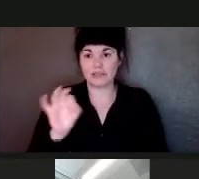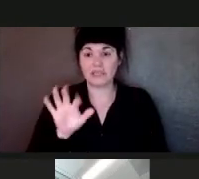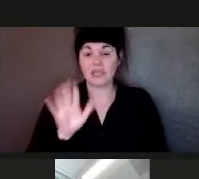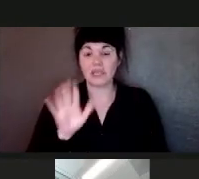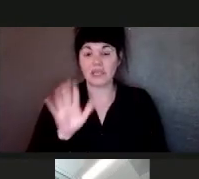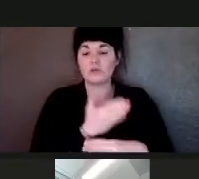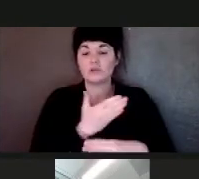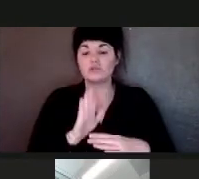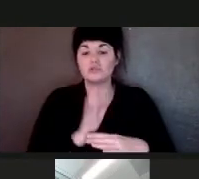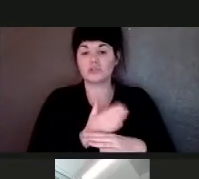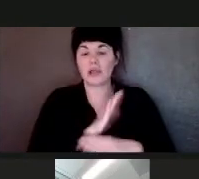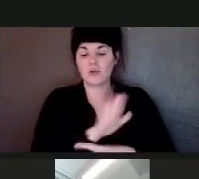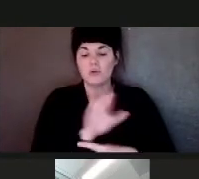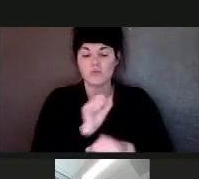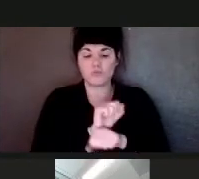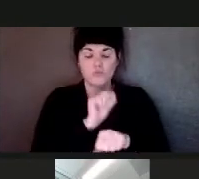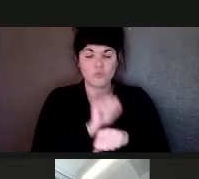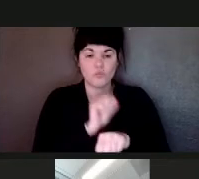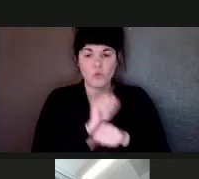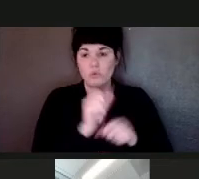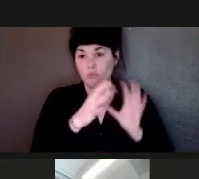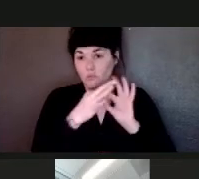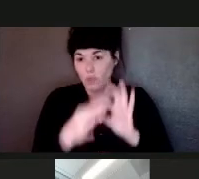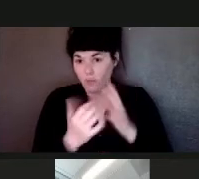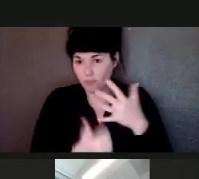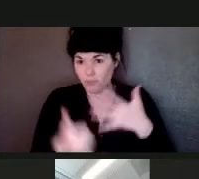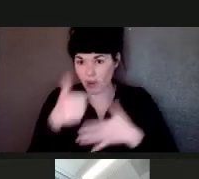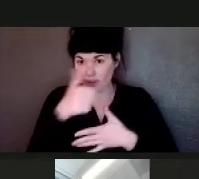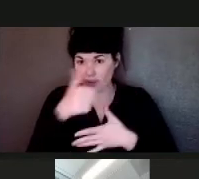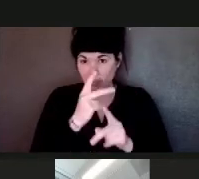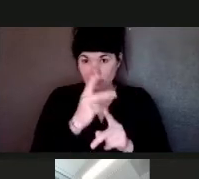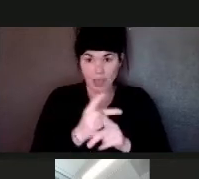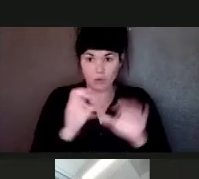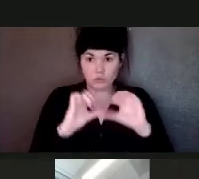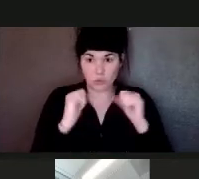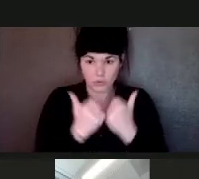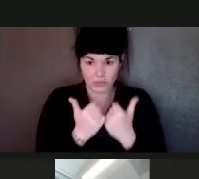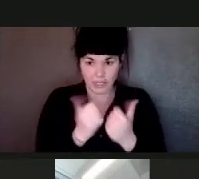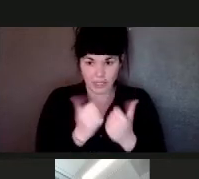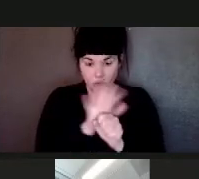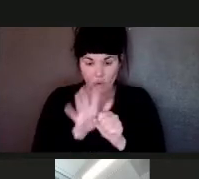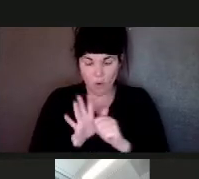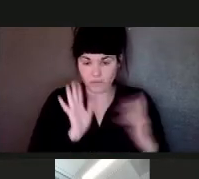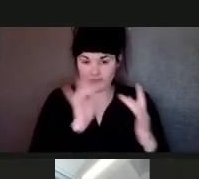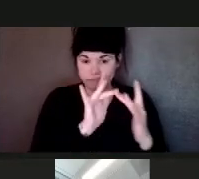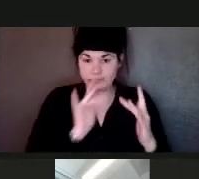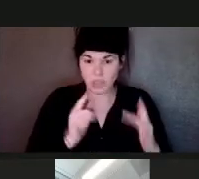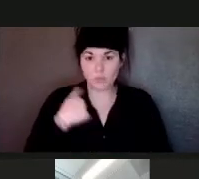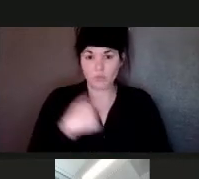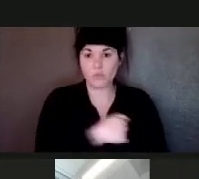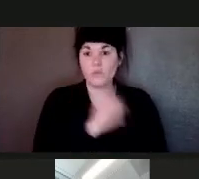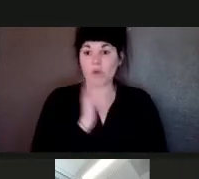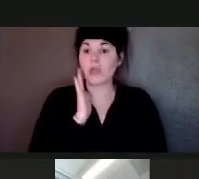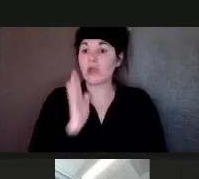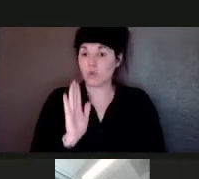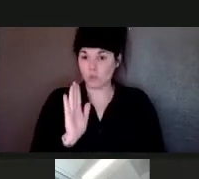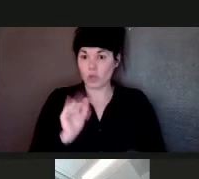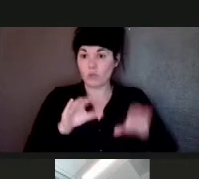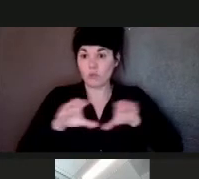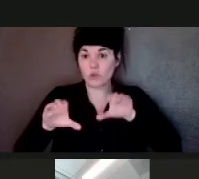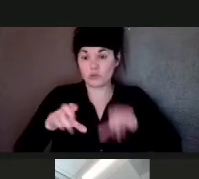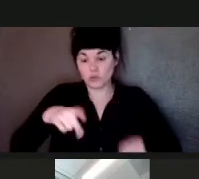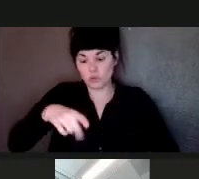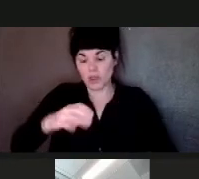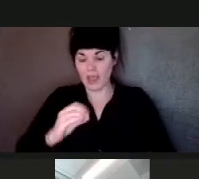vaccine outreach within the Michigan Primary Care Association. As he's speaking, we're going to launch a poll. This is actually a first for us on the town